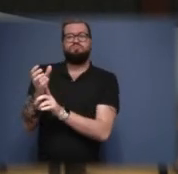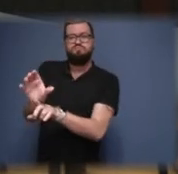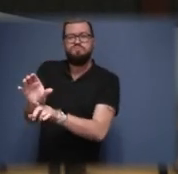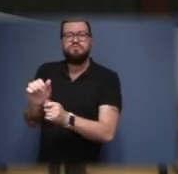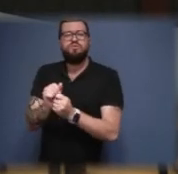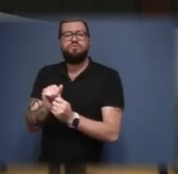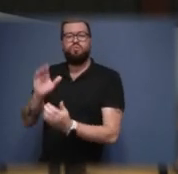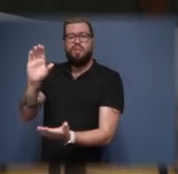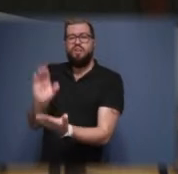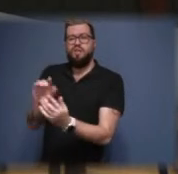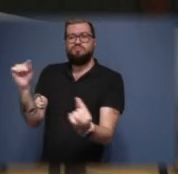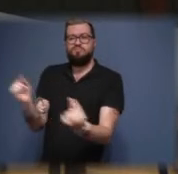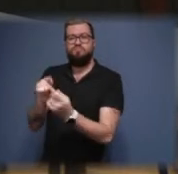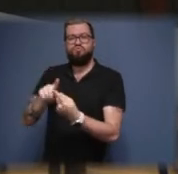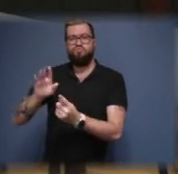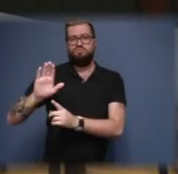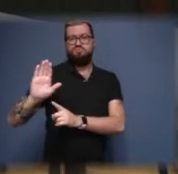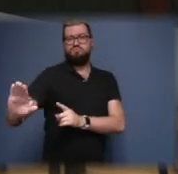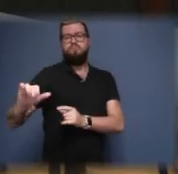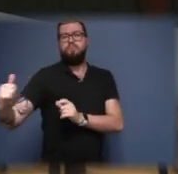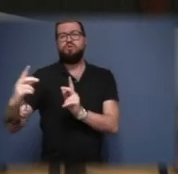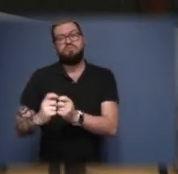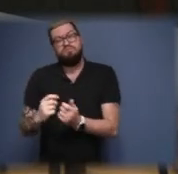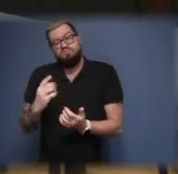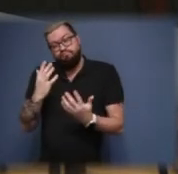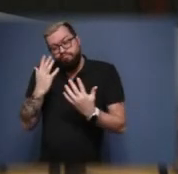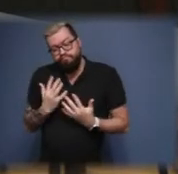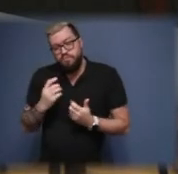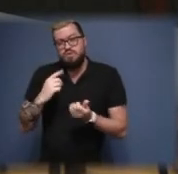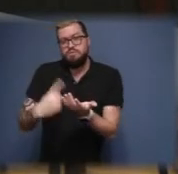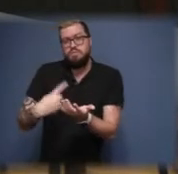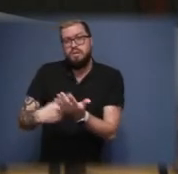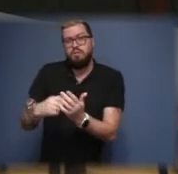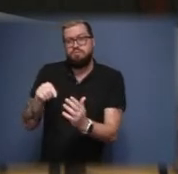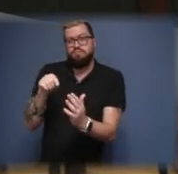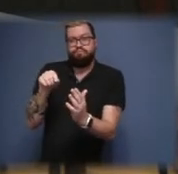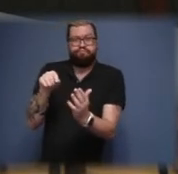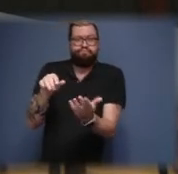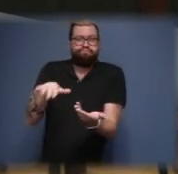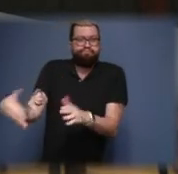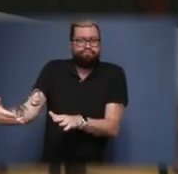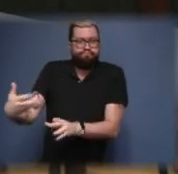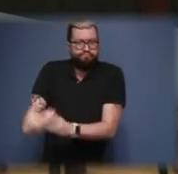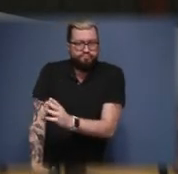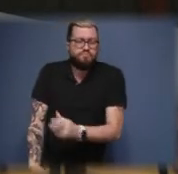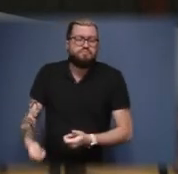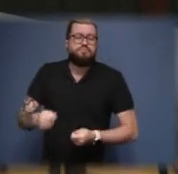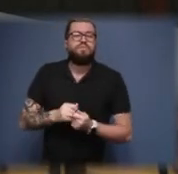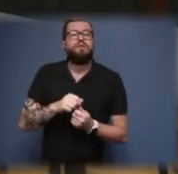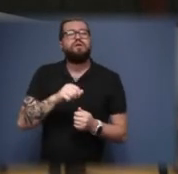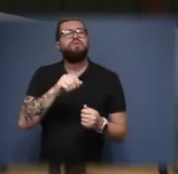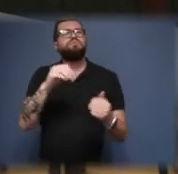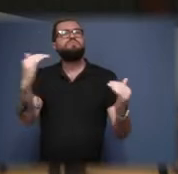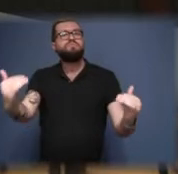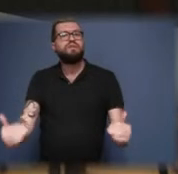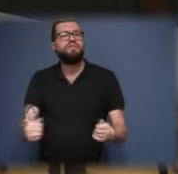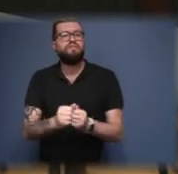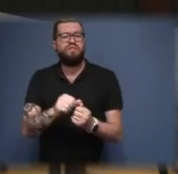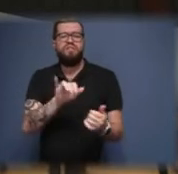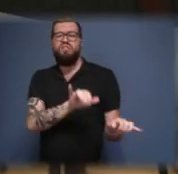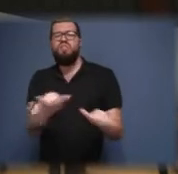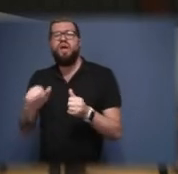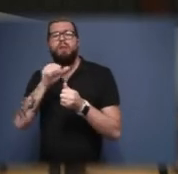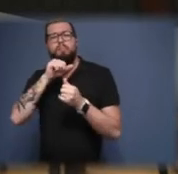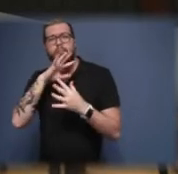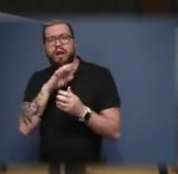attacker, regrettably, at times lethal. Proverbs 25:26 says, "Like a muddied spring or